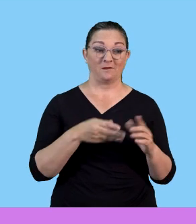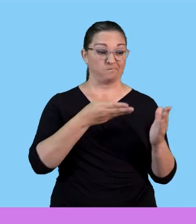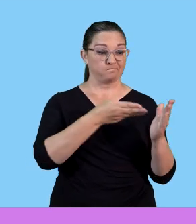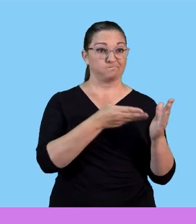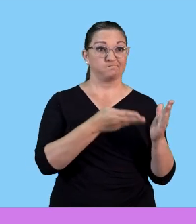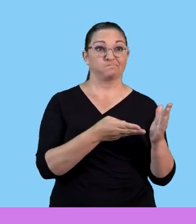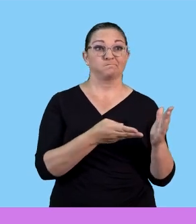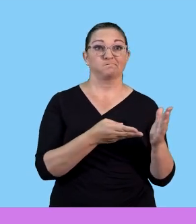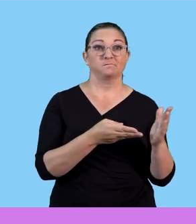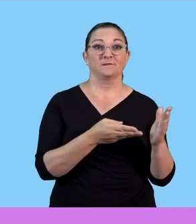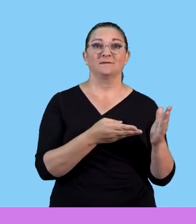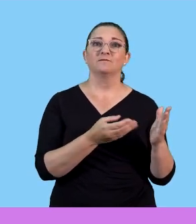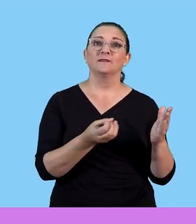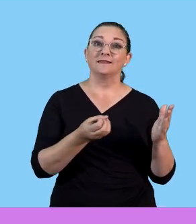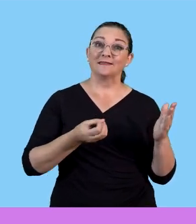your